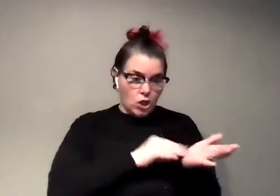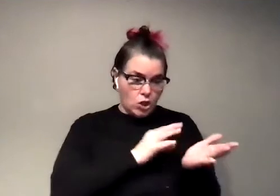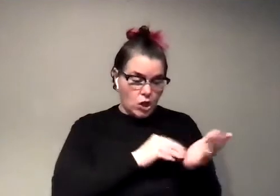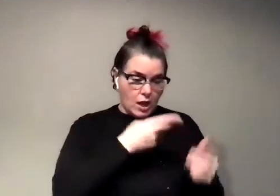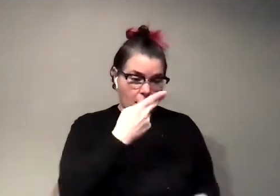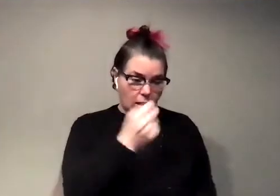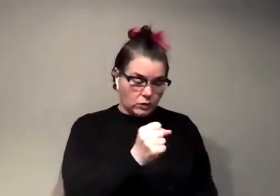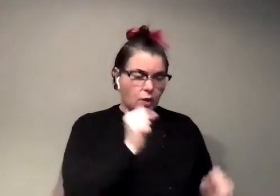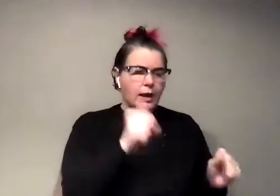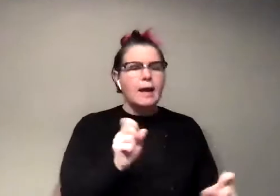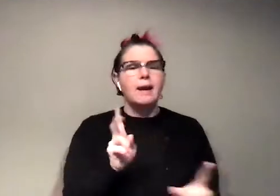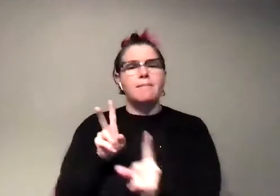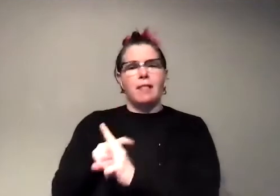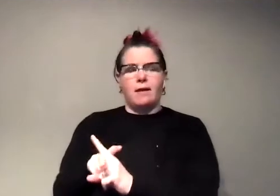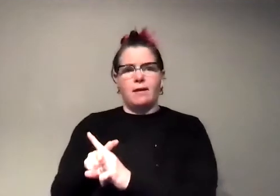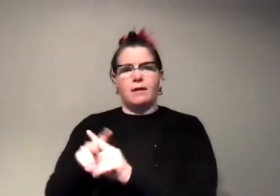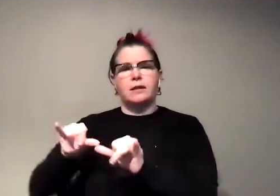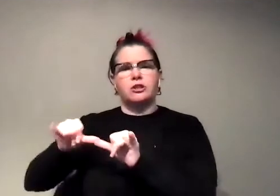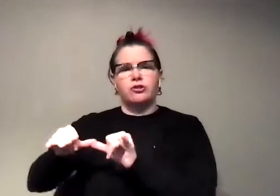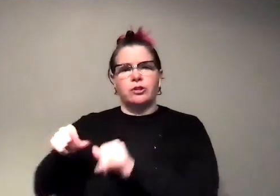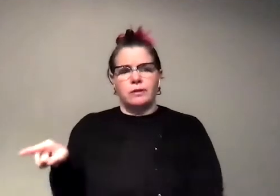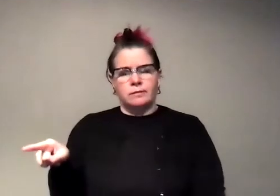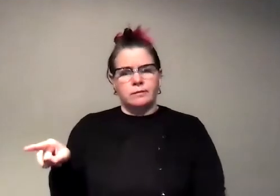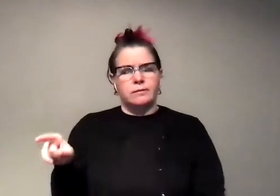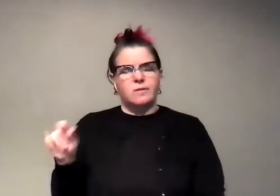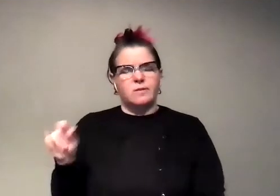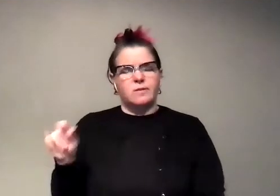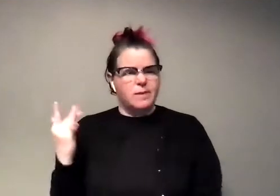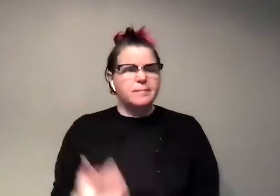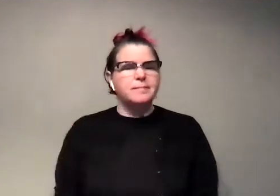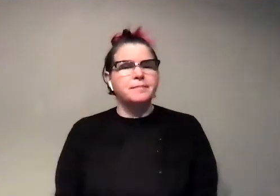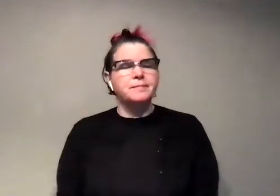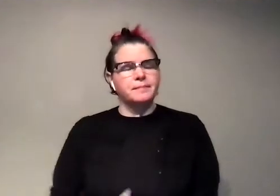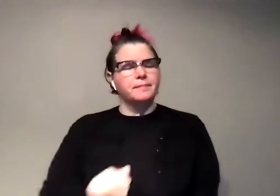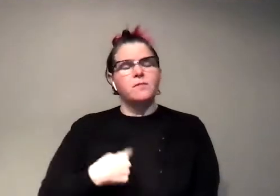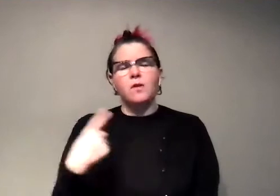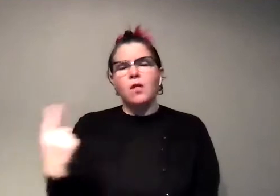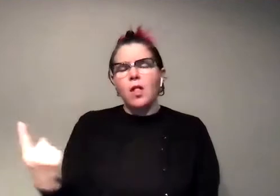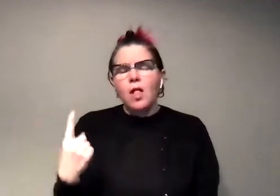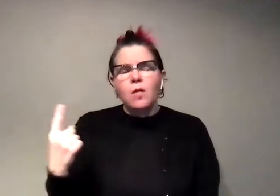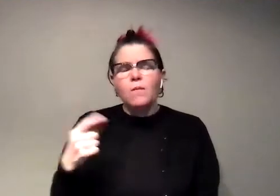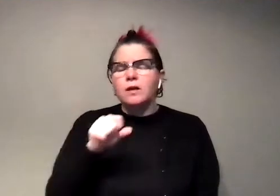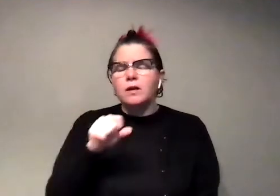school. Um, so I had always been a big fan